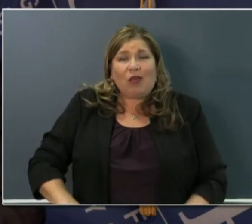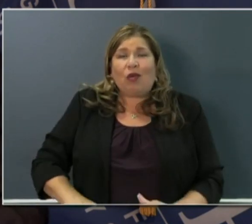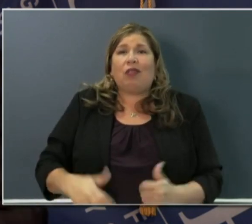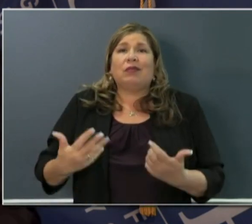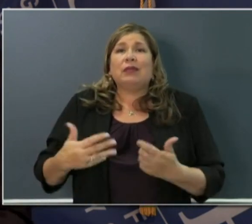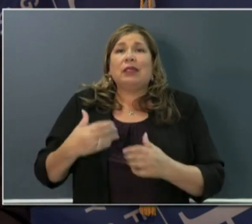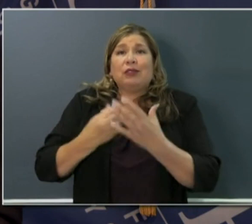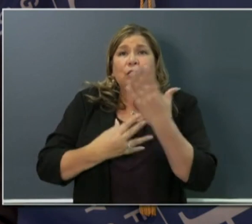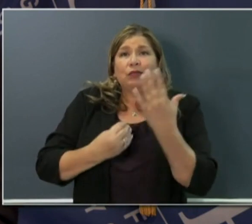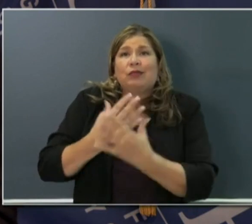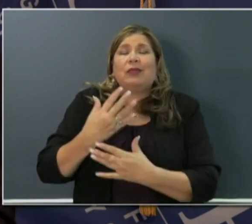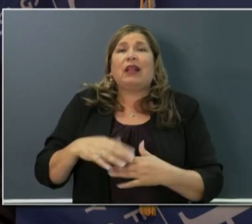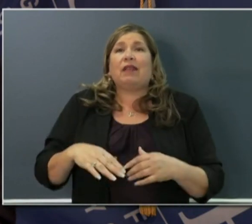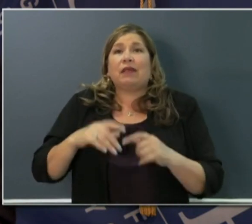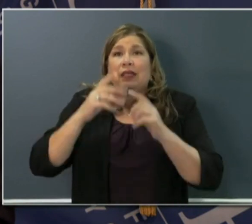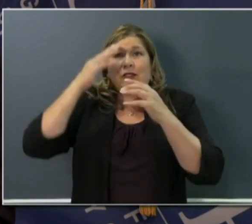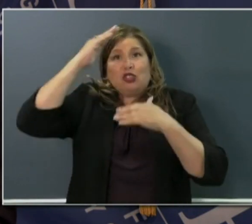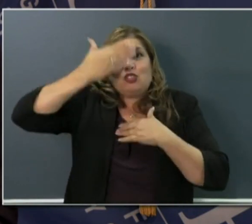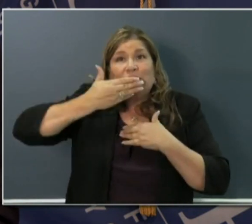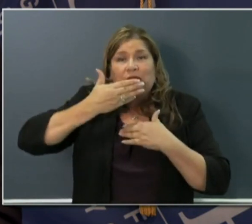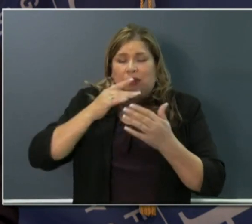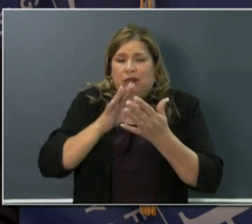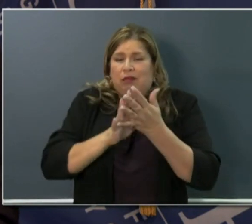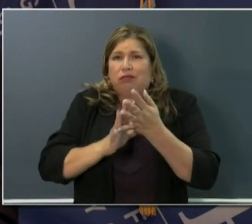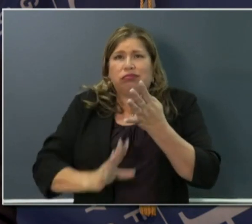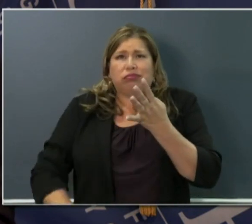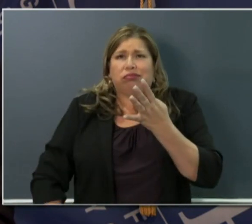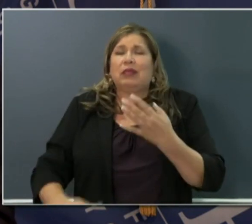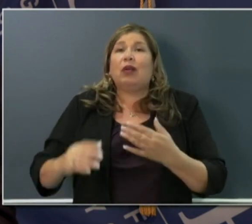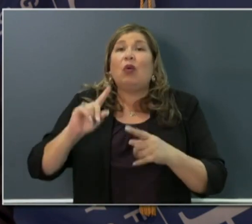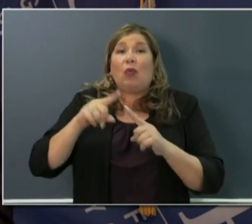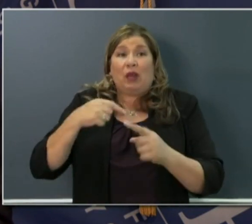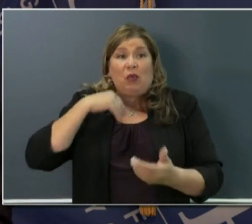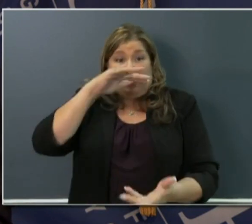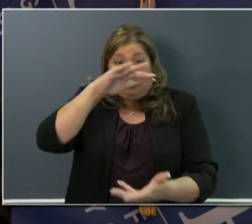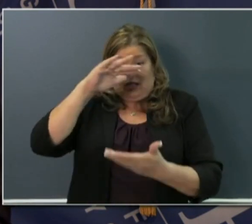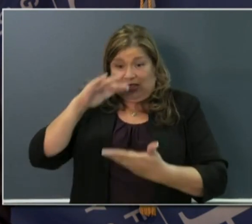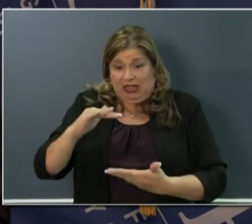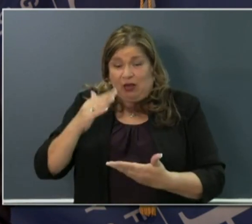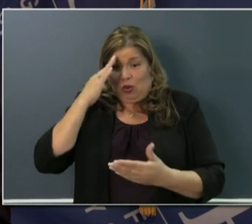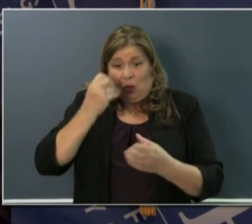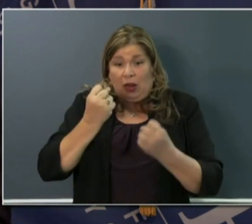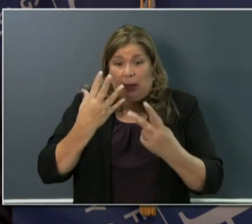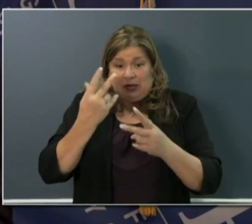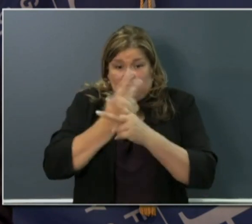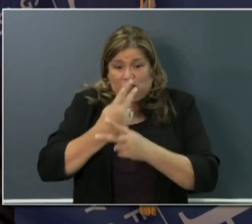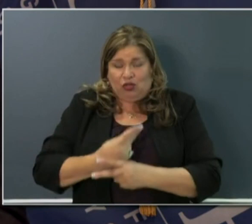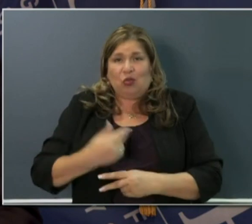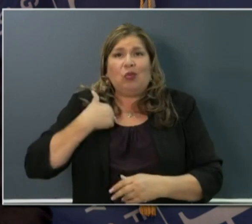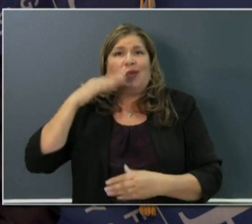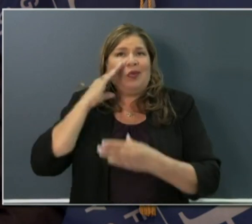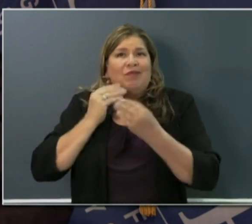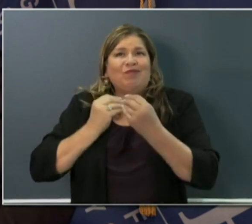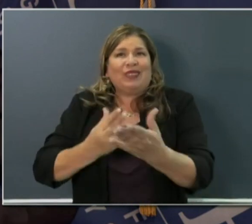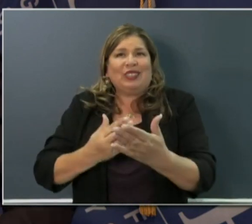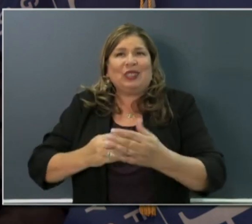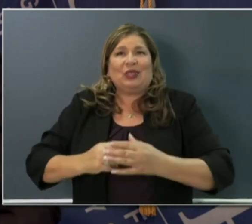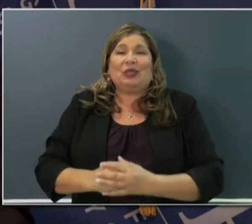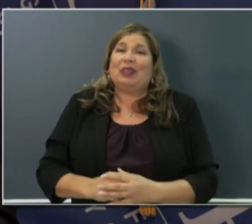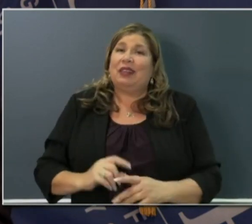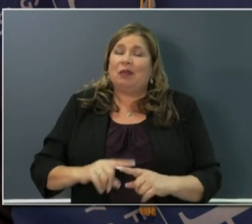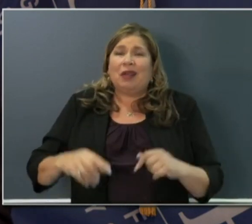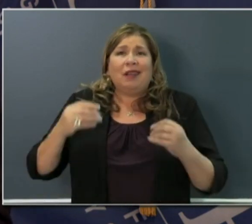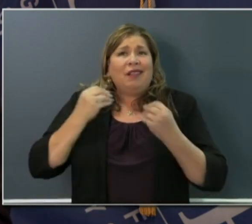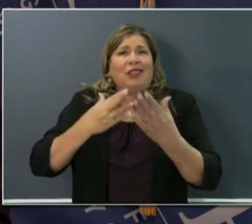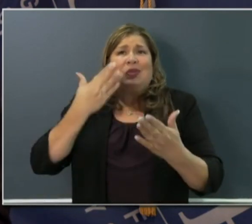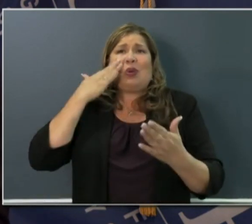we'll make those numbers public as well for those that are interested. But know this Herculean